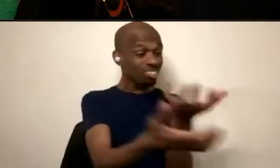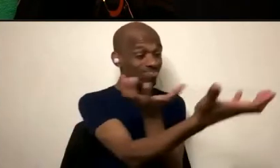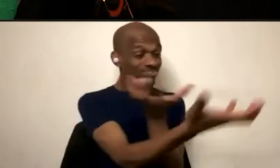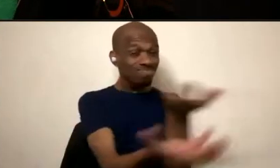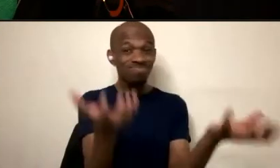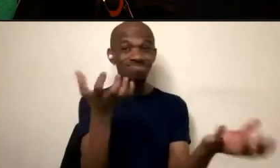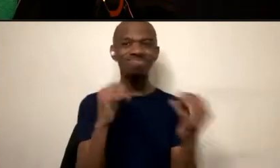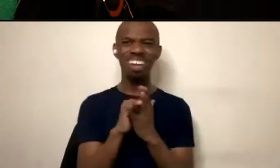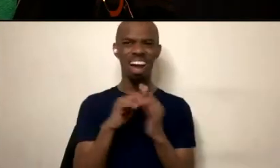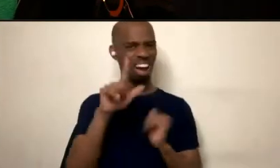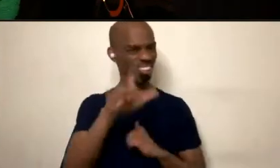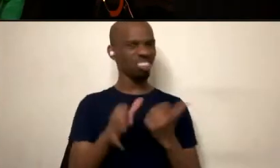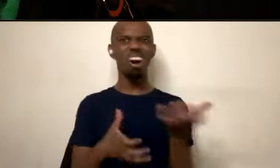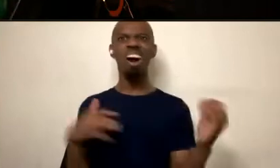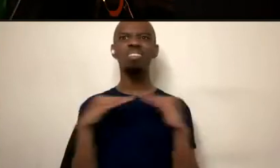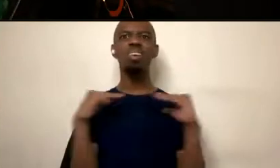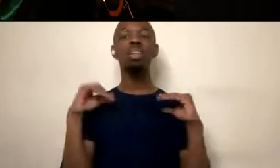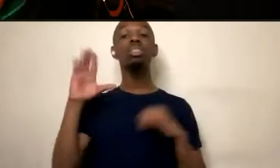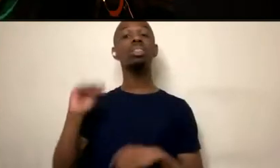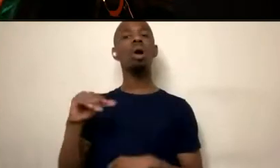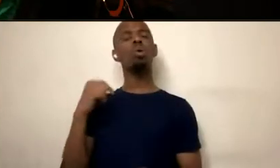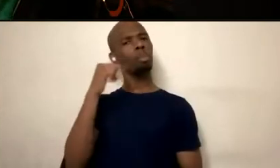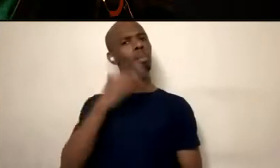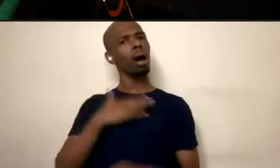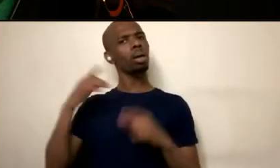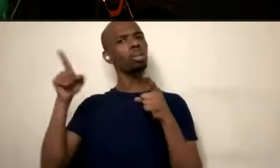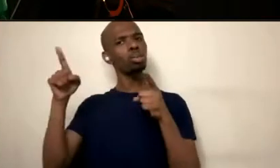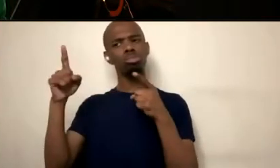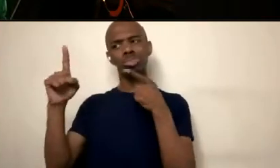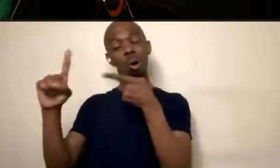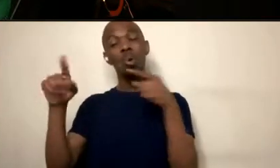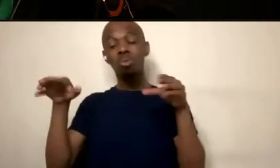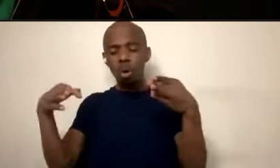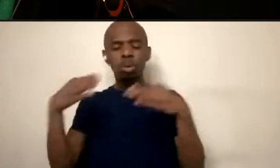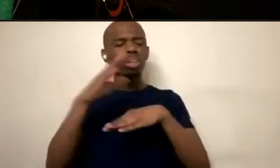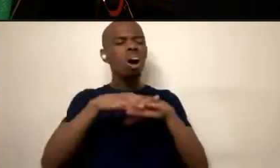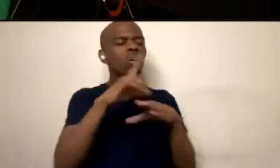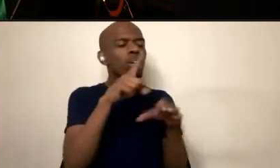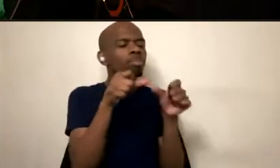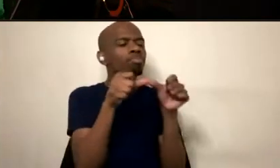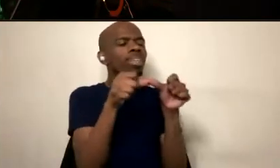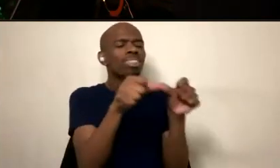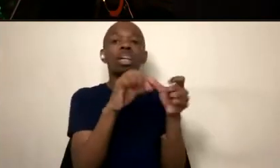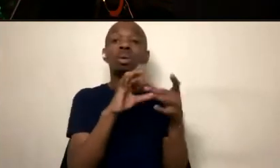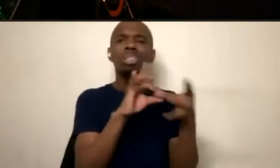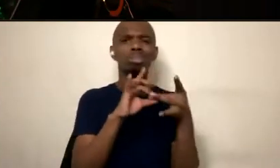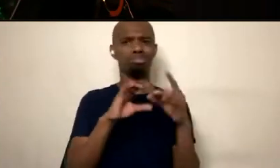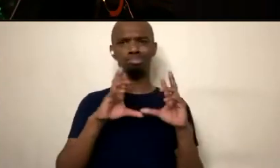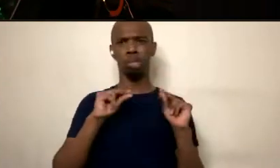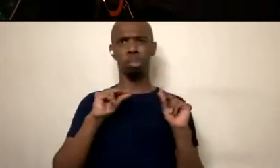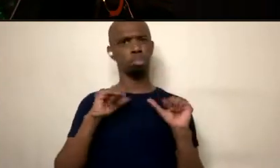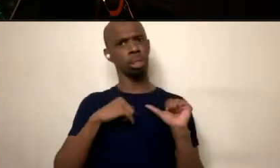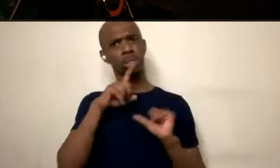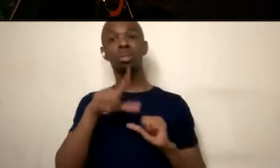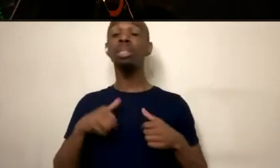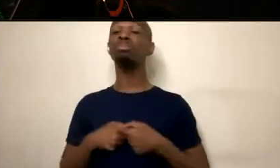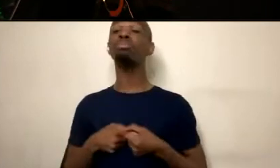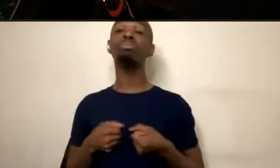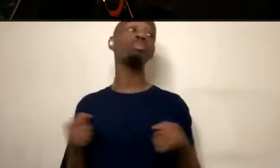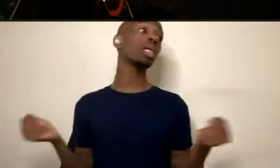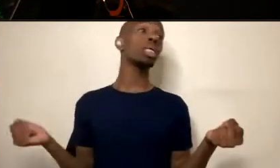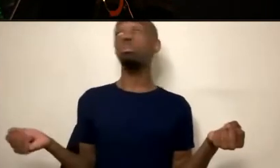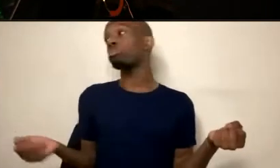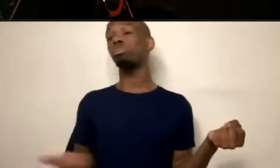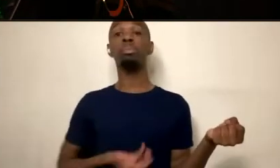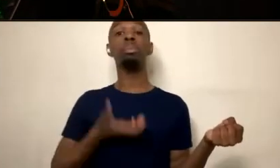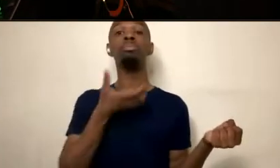relationships. They were wide open at wanting more from me, you know. And I taught them about what an artist activist is,